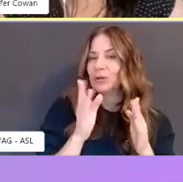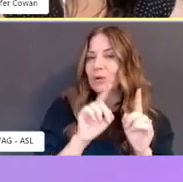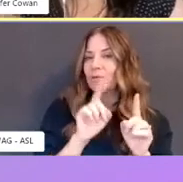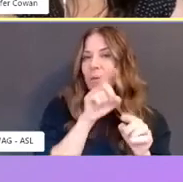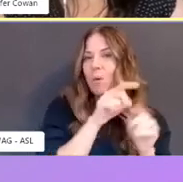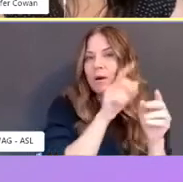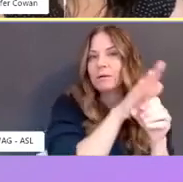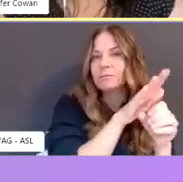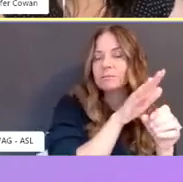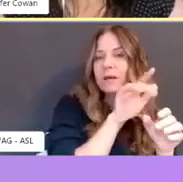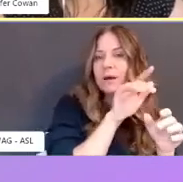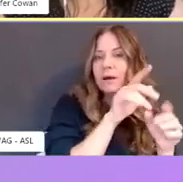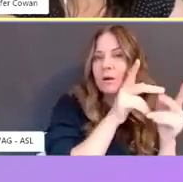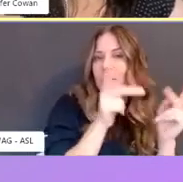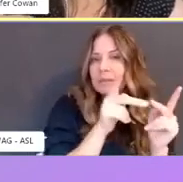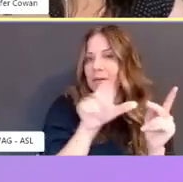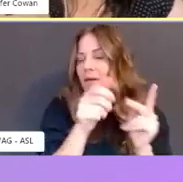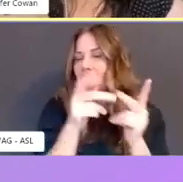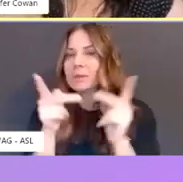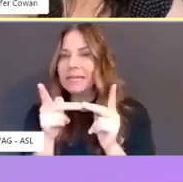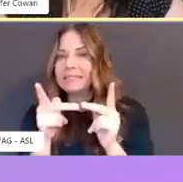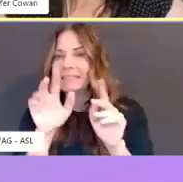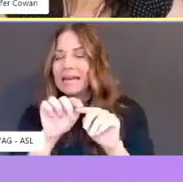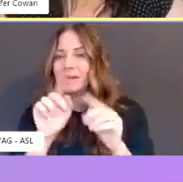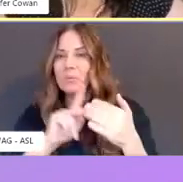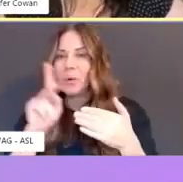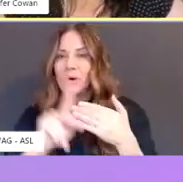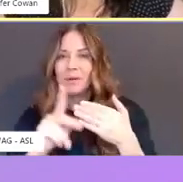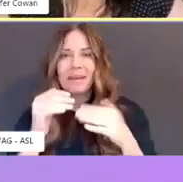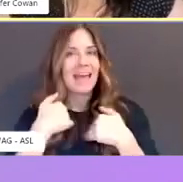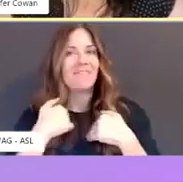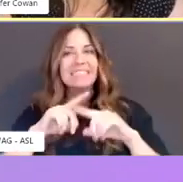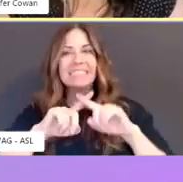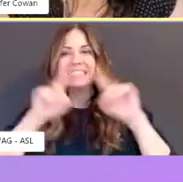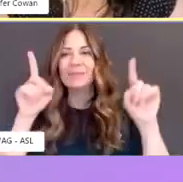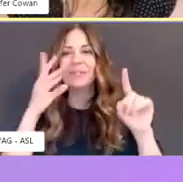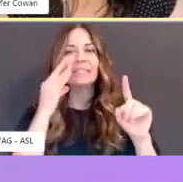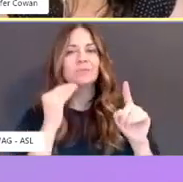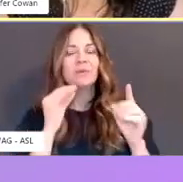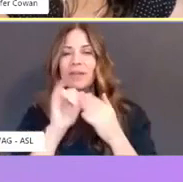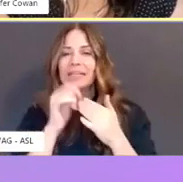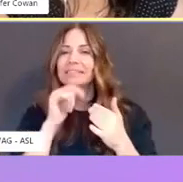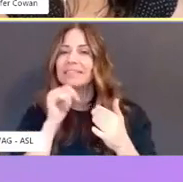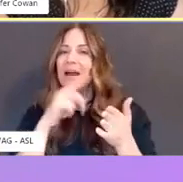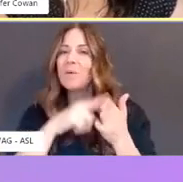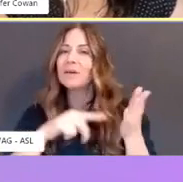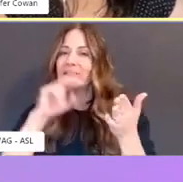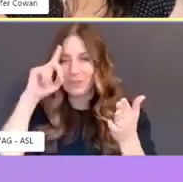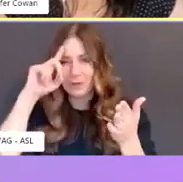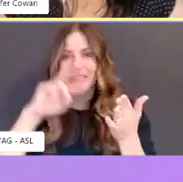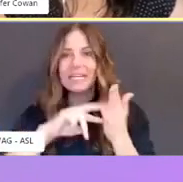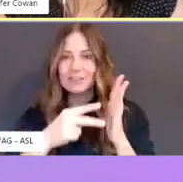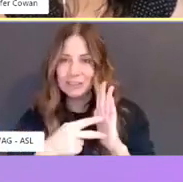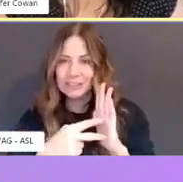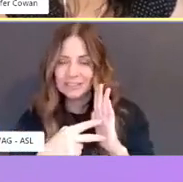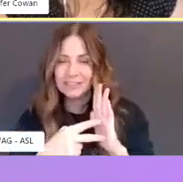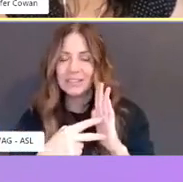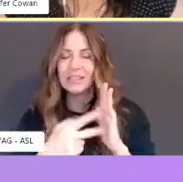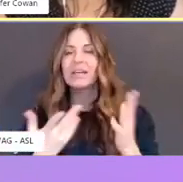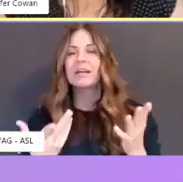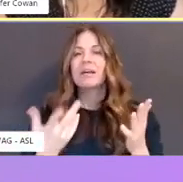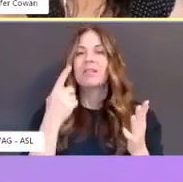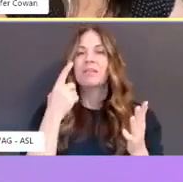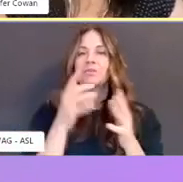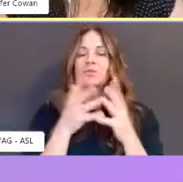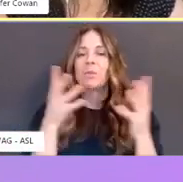to another and have a completely different experience if that's not your intention? And so much so that they thought